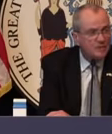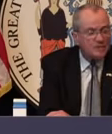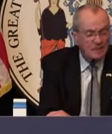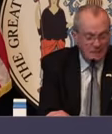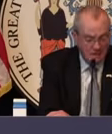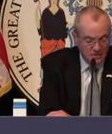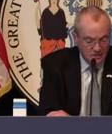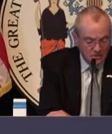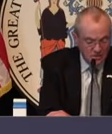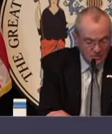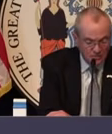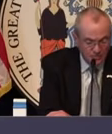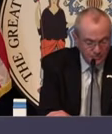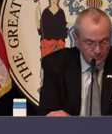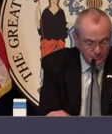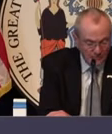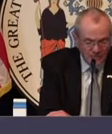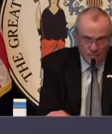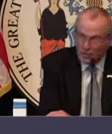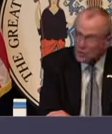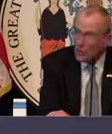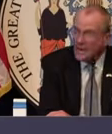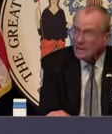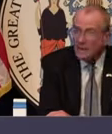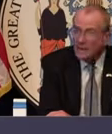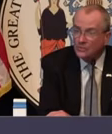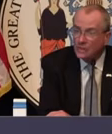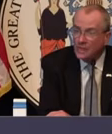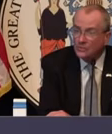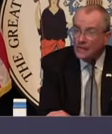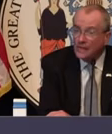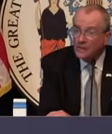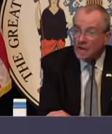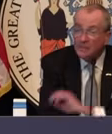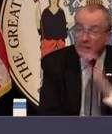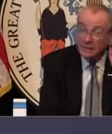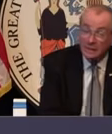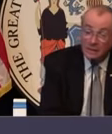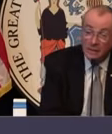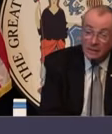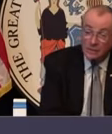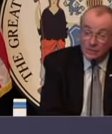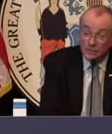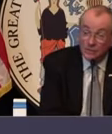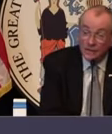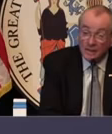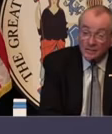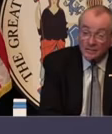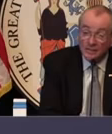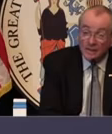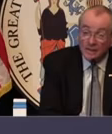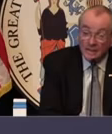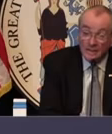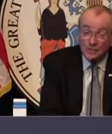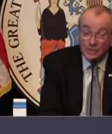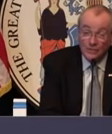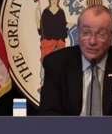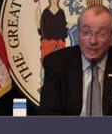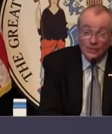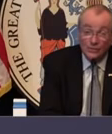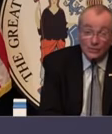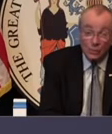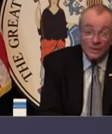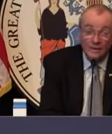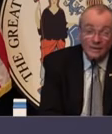federal cash assistance. Governor DeWine in Ohio has done an outstanding job. Interestingly enough, in each of